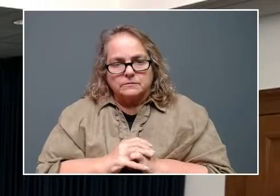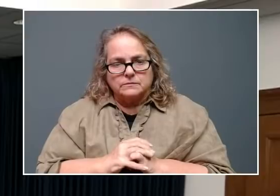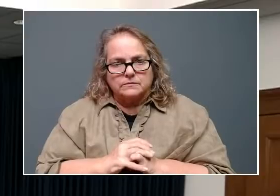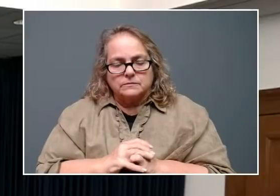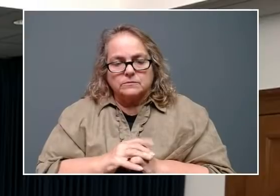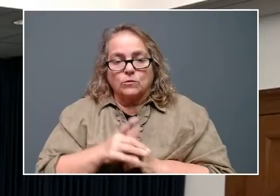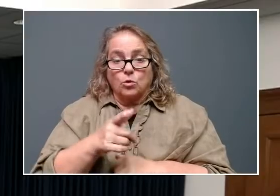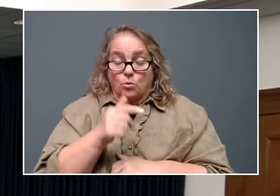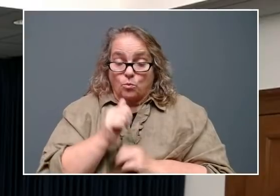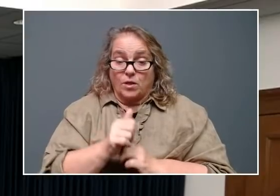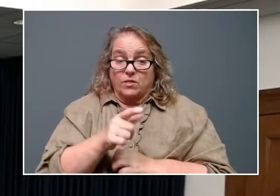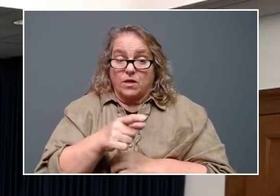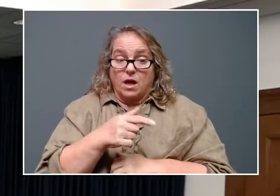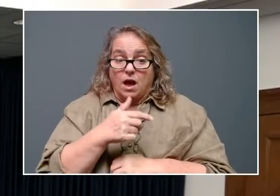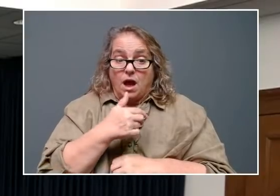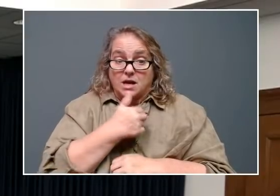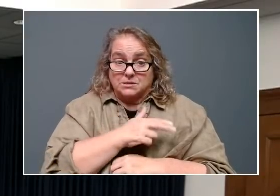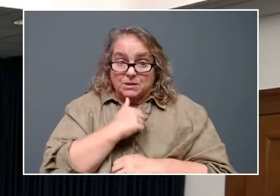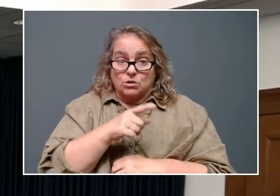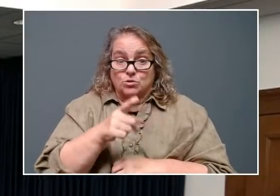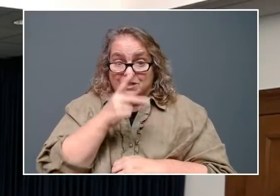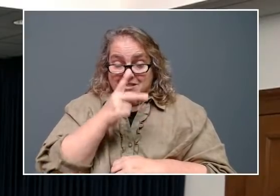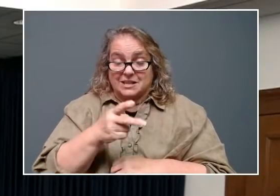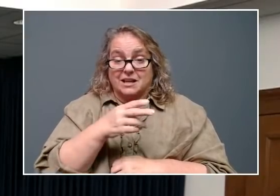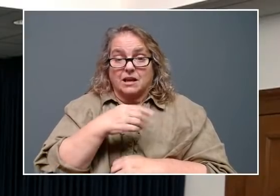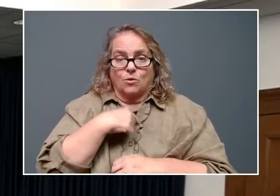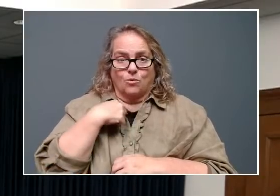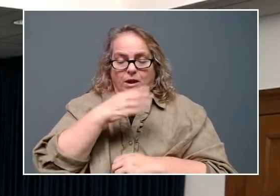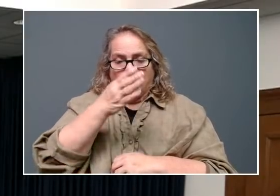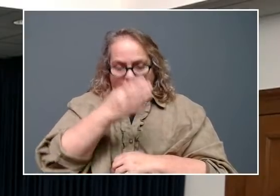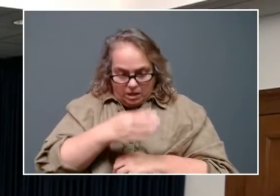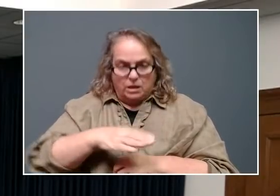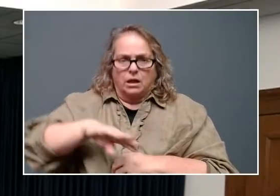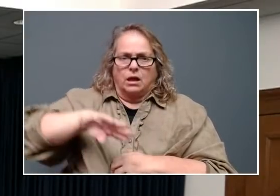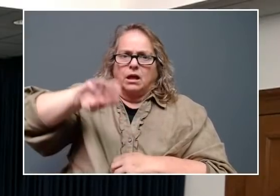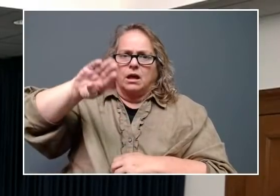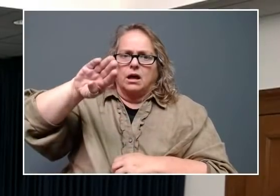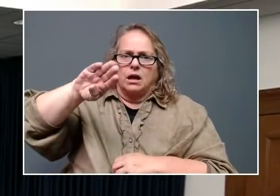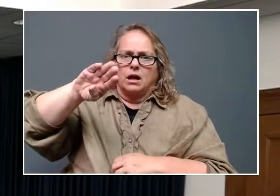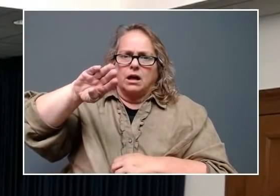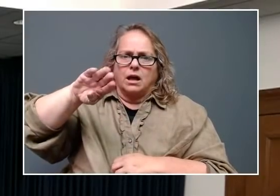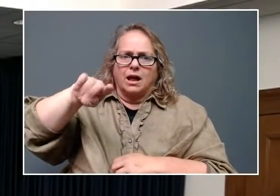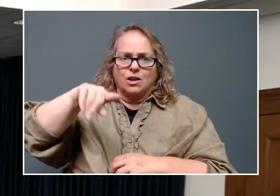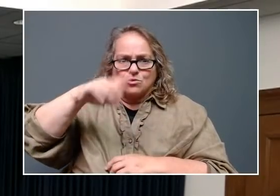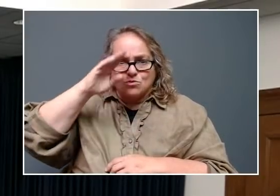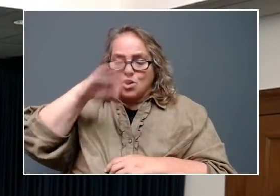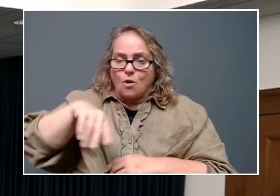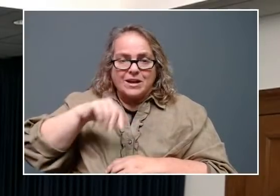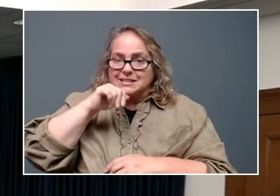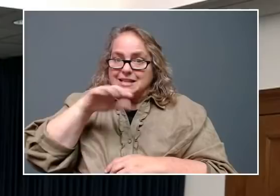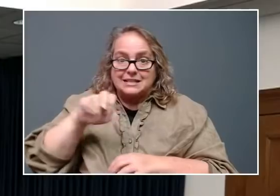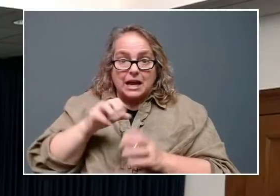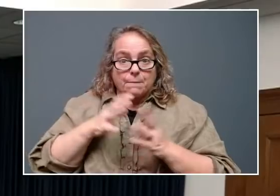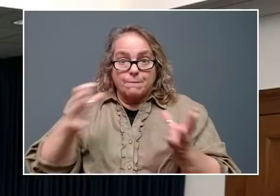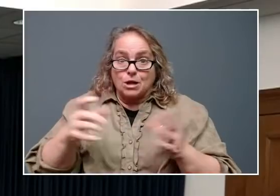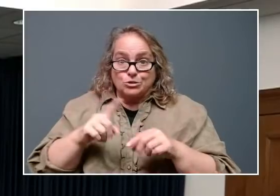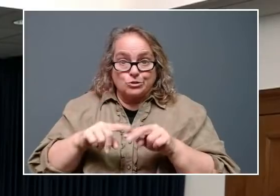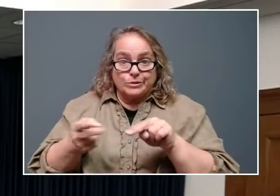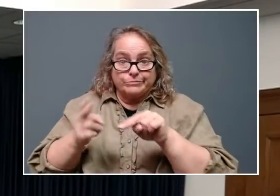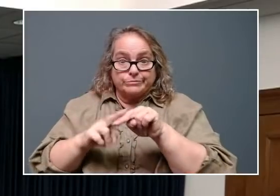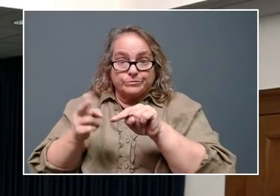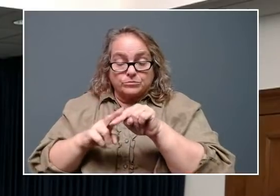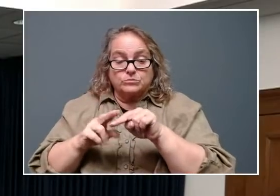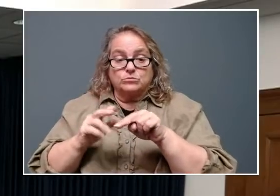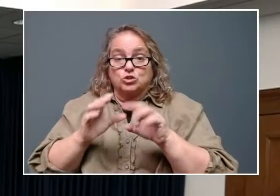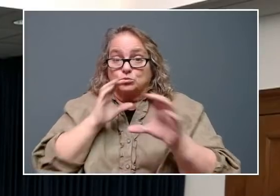to, thankfully not exactly where we were at the peak, but as we know, it doesn't take much to really get there. In terms of communications with